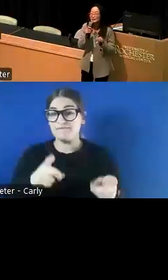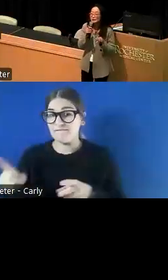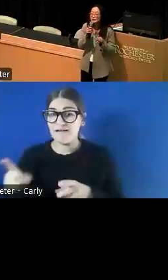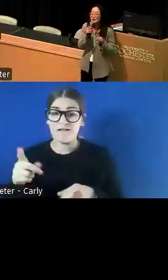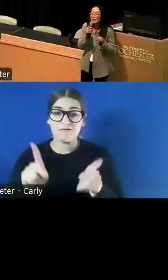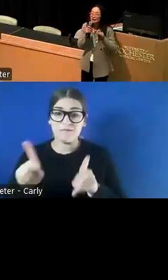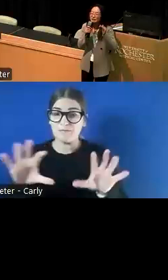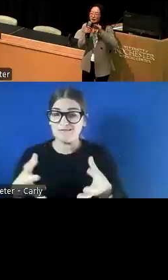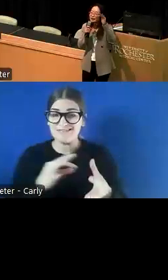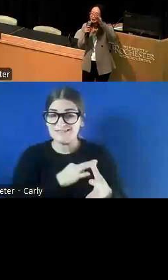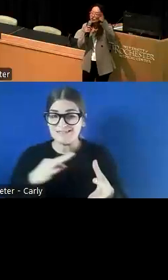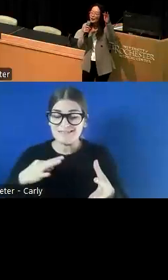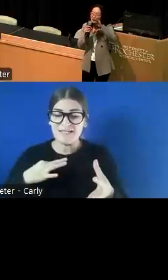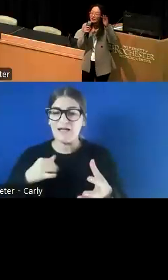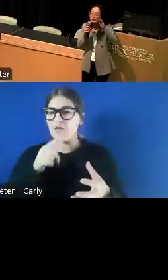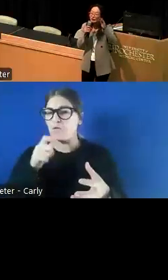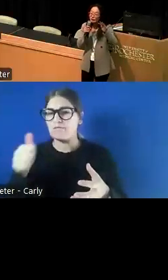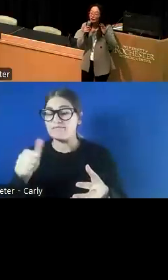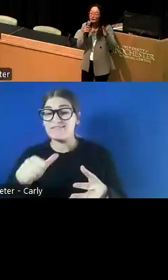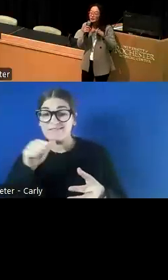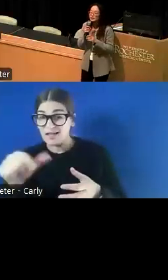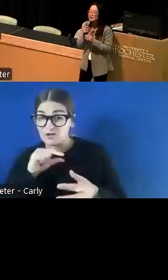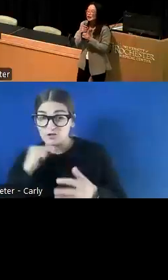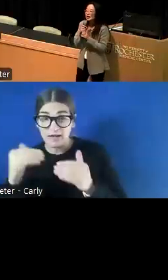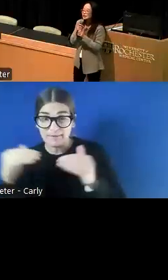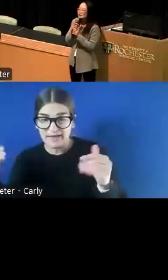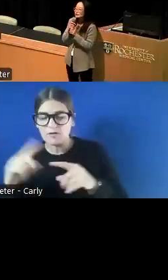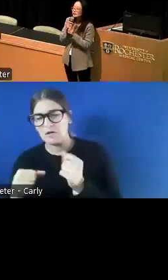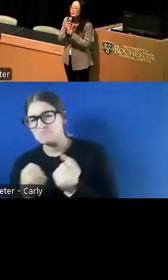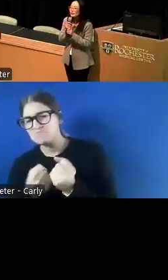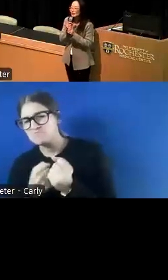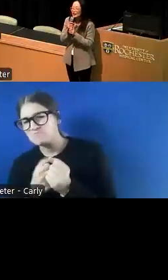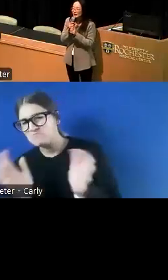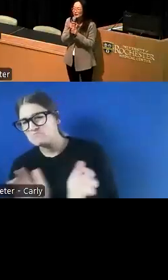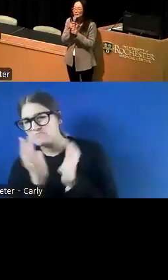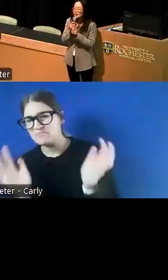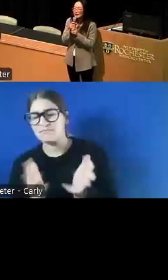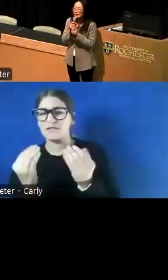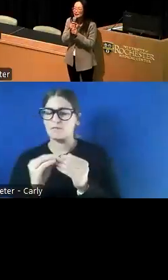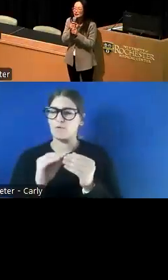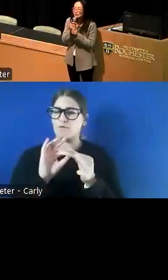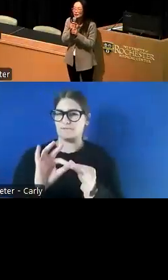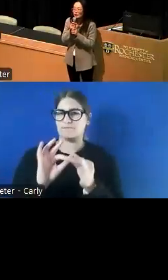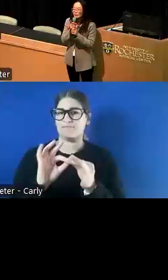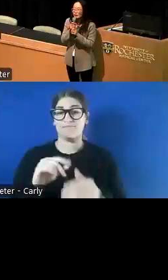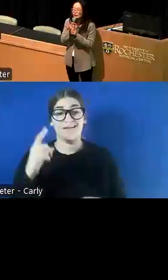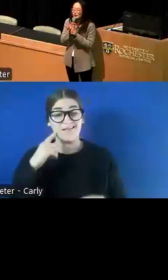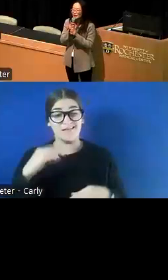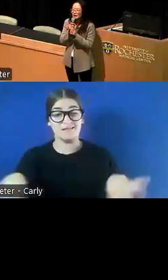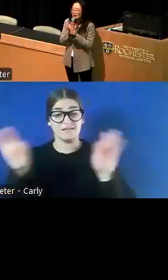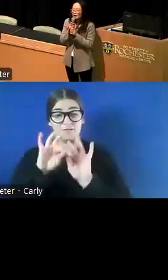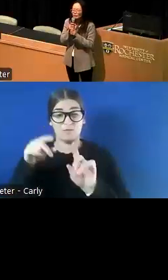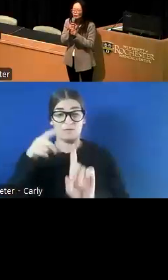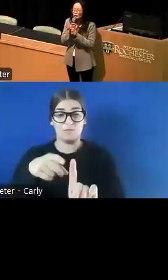enlisted members and not like the chaplain level officers. And so there's more of that connection. But I think that is a really important point